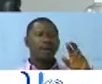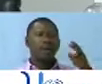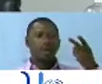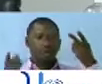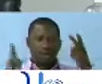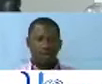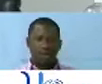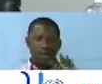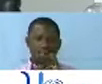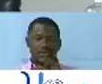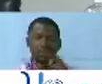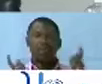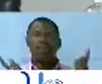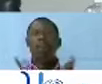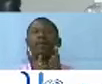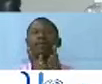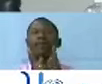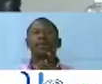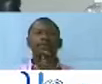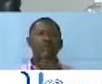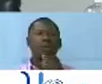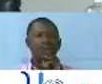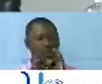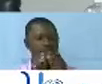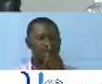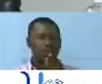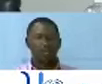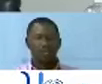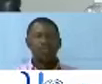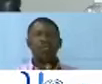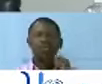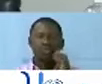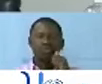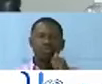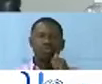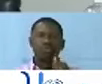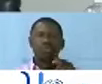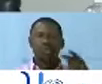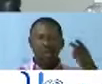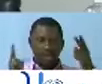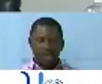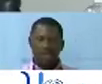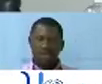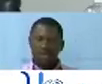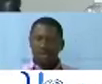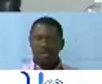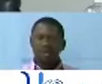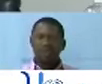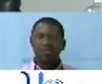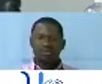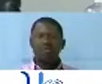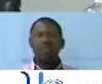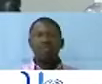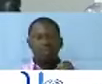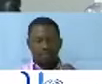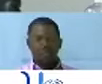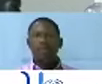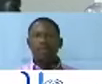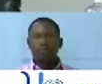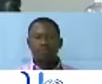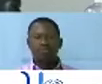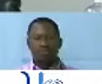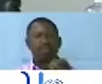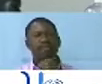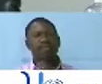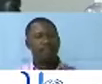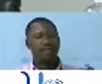you were told that she was opposed to use of legal means to secure her release at first instance.